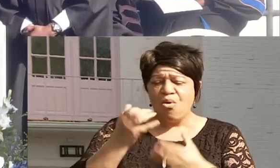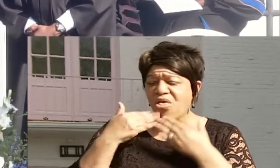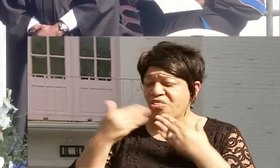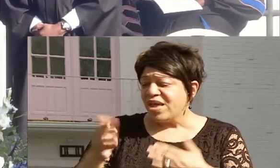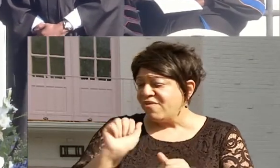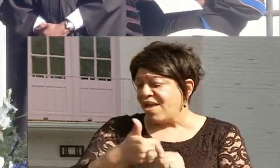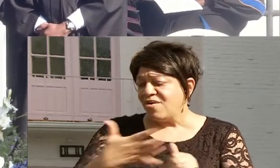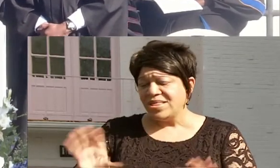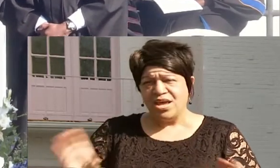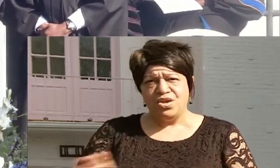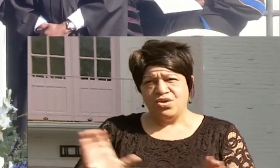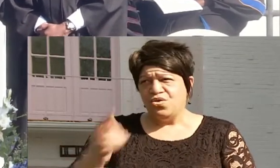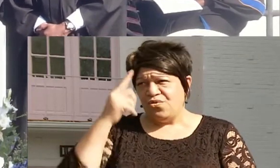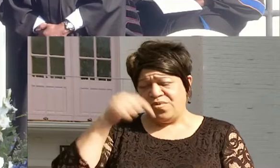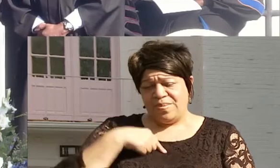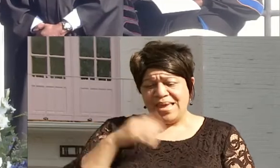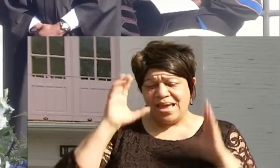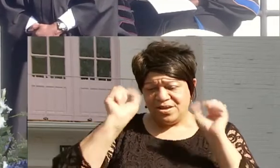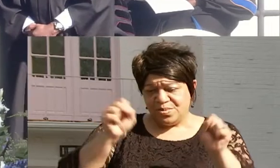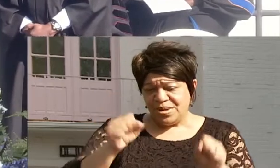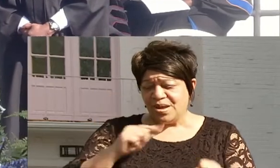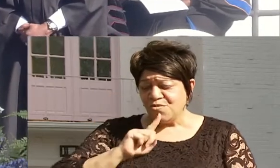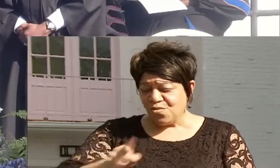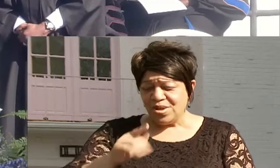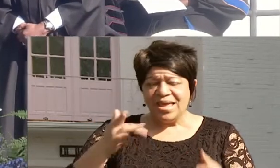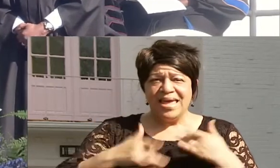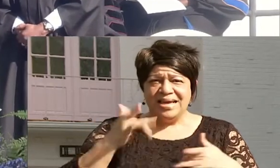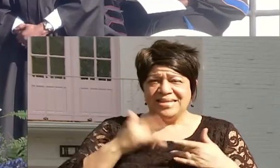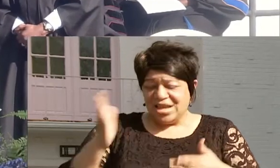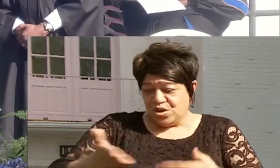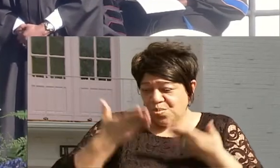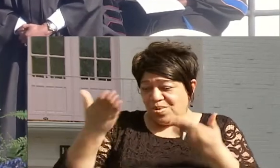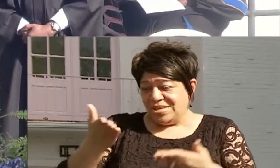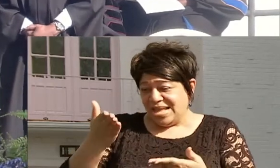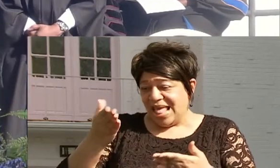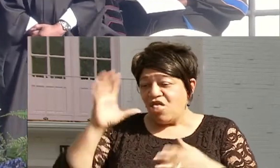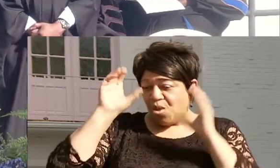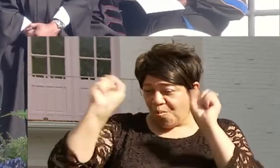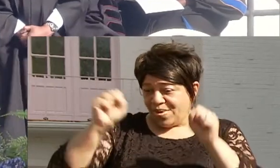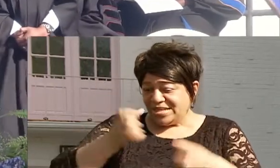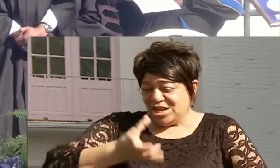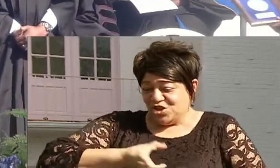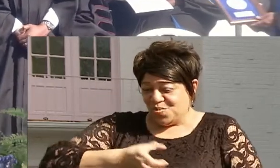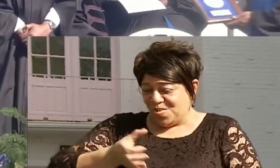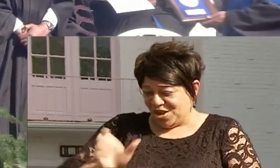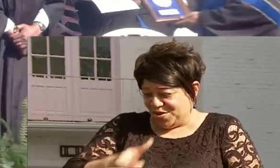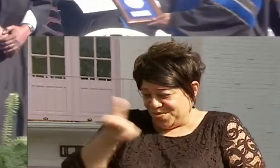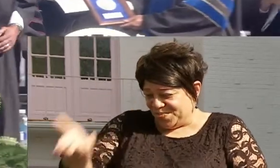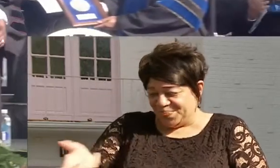and your support has been just tremendous. So I'm really excited to present this Presidential Medal to you today.